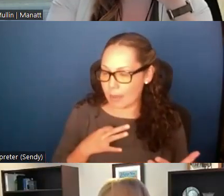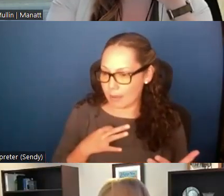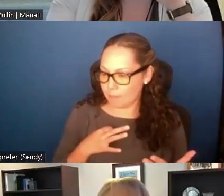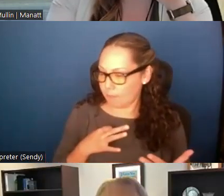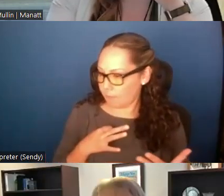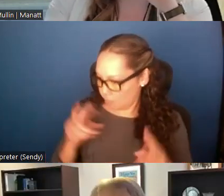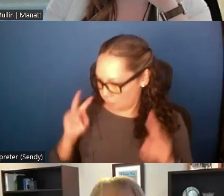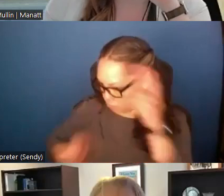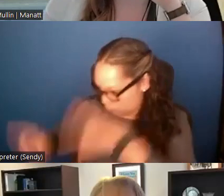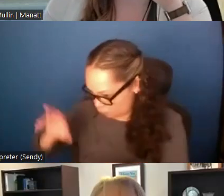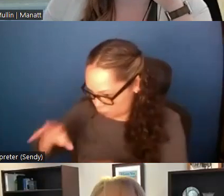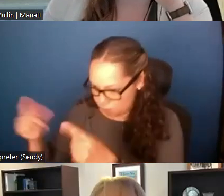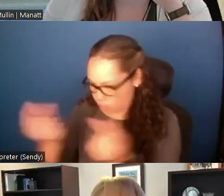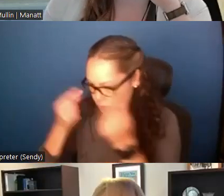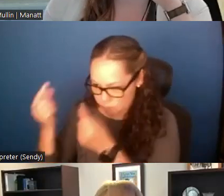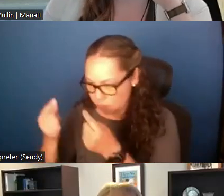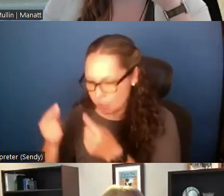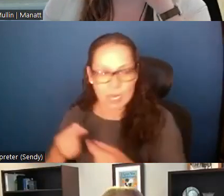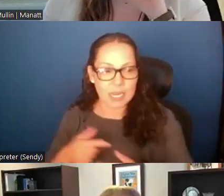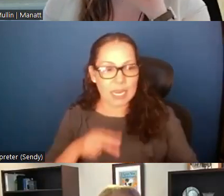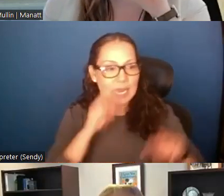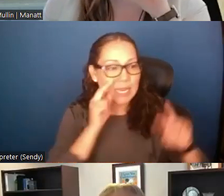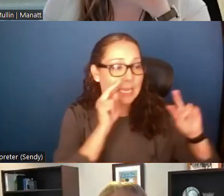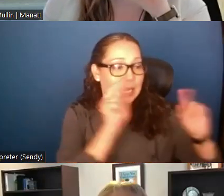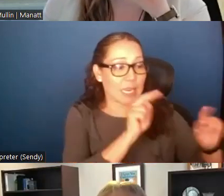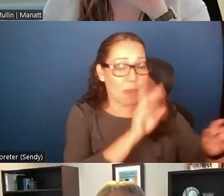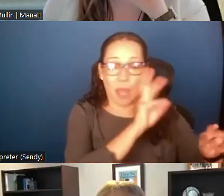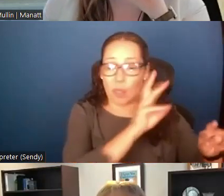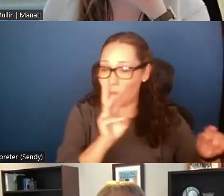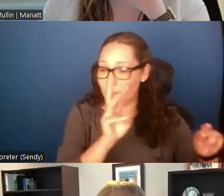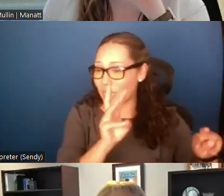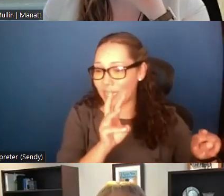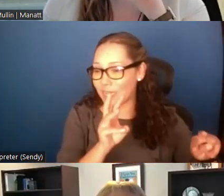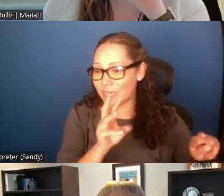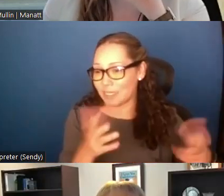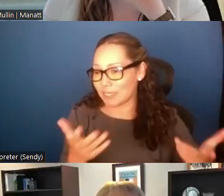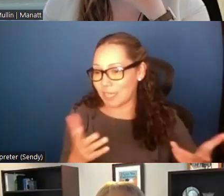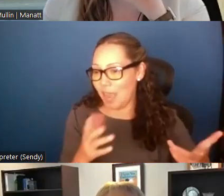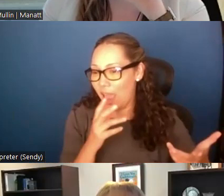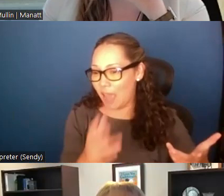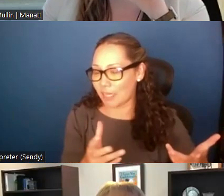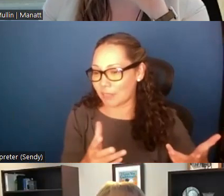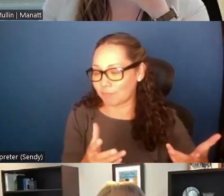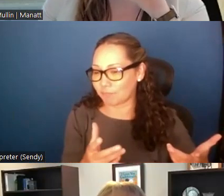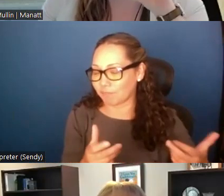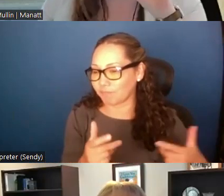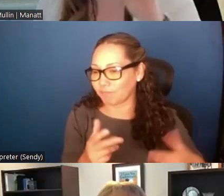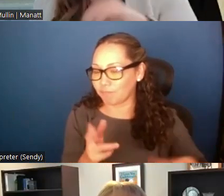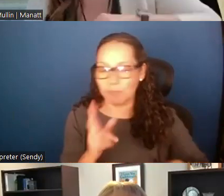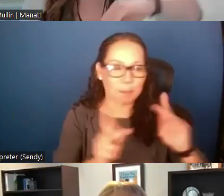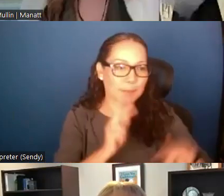not be the best use of people's time. So I think there might be another way to look at that. There's certainly